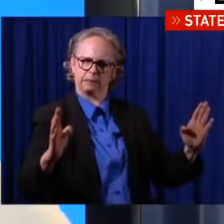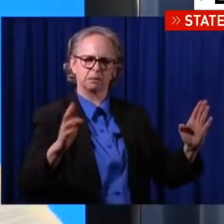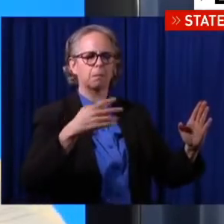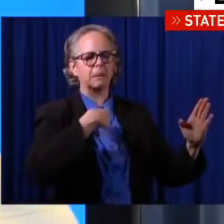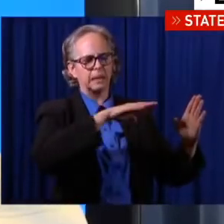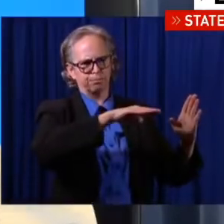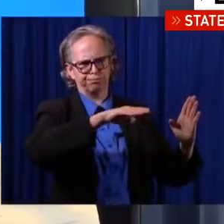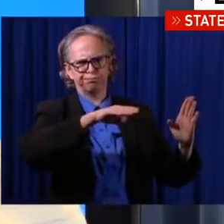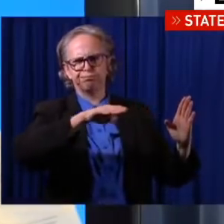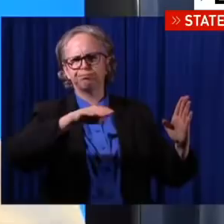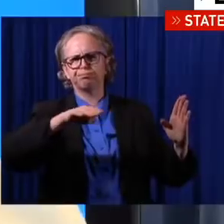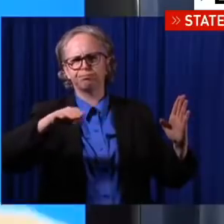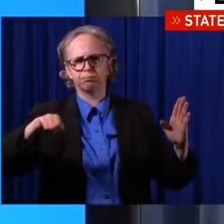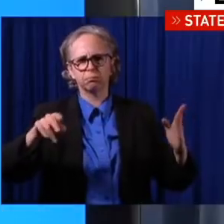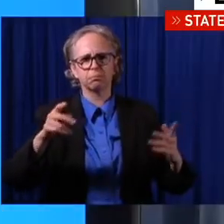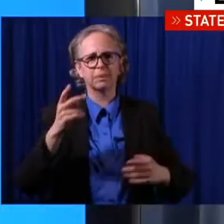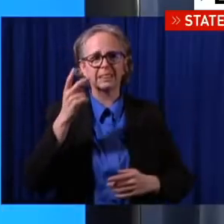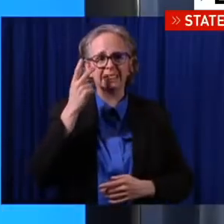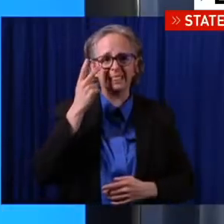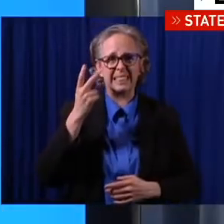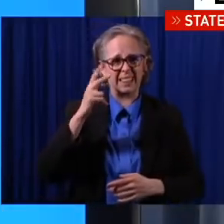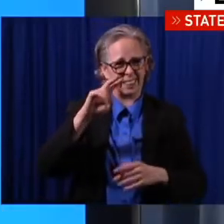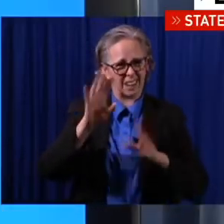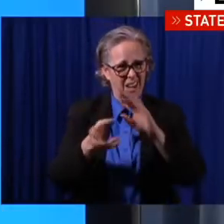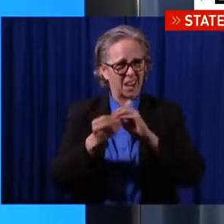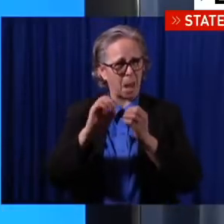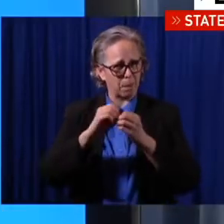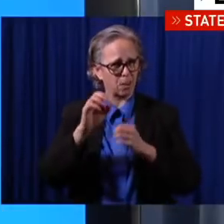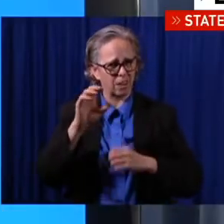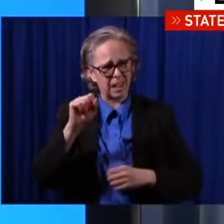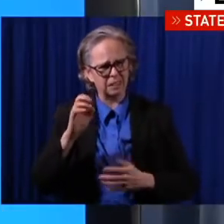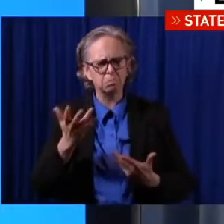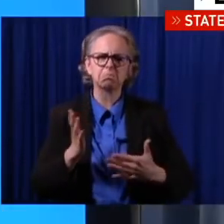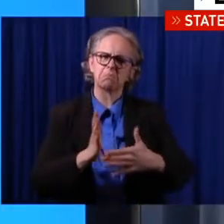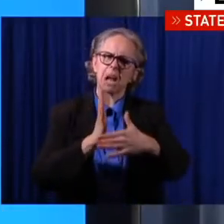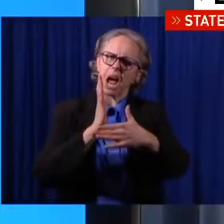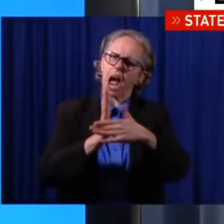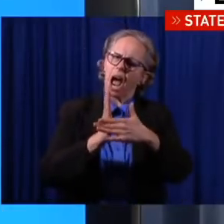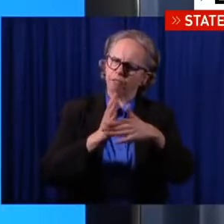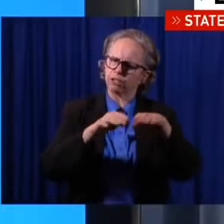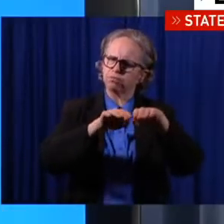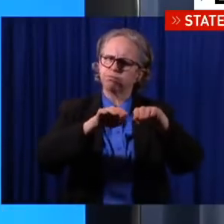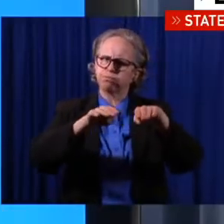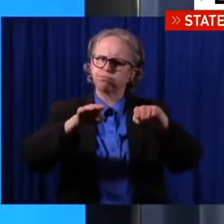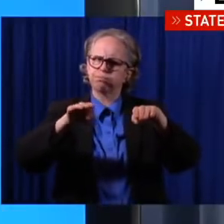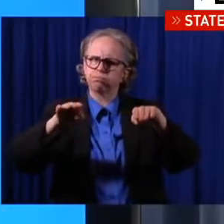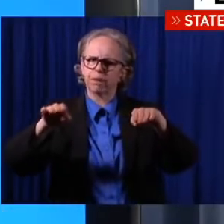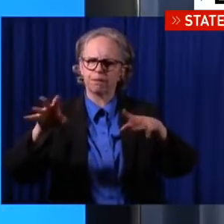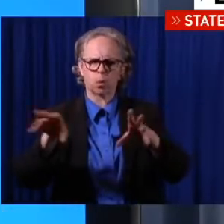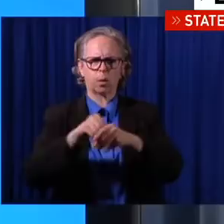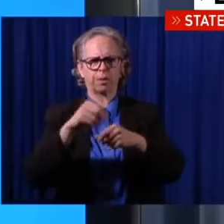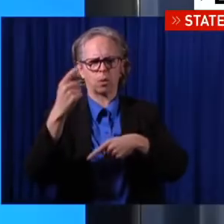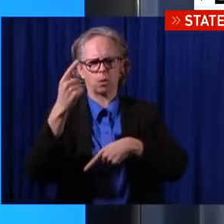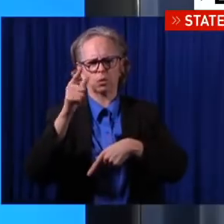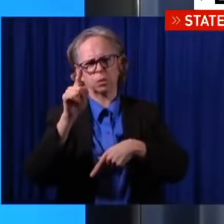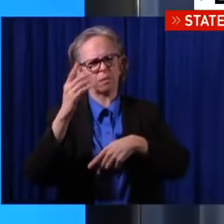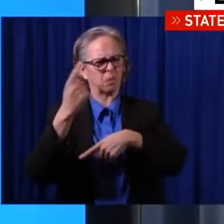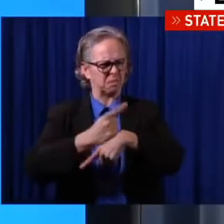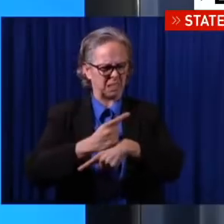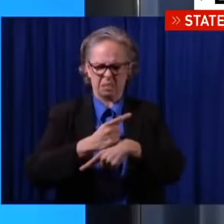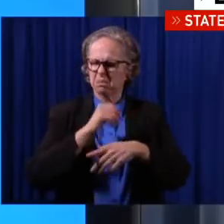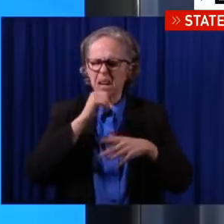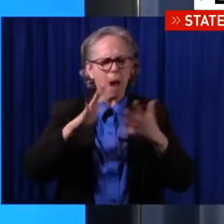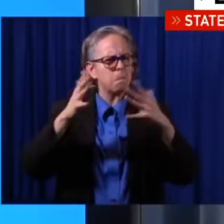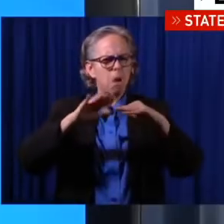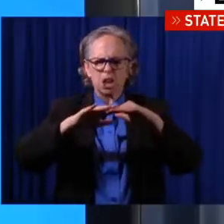on what they have been on an average for the last 21 days. Not much change there. Not